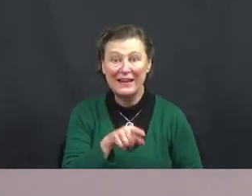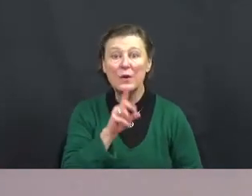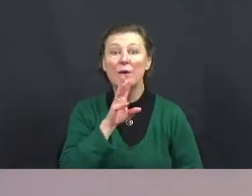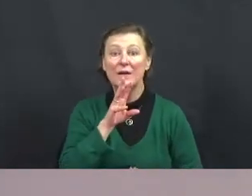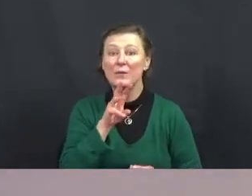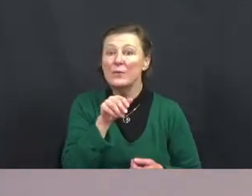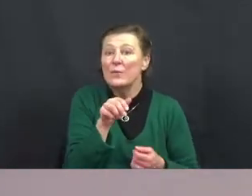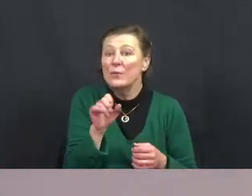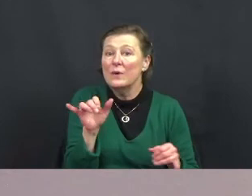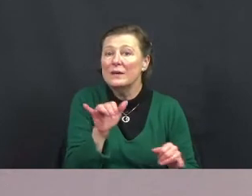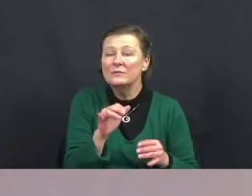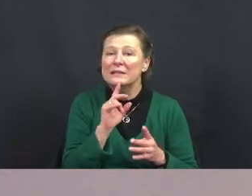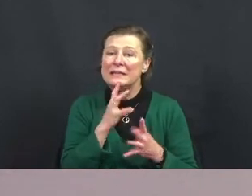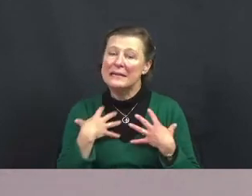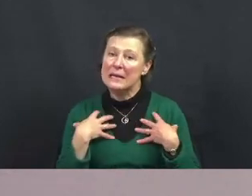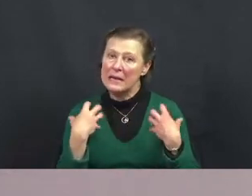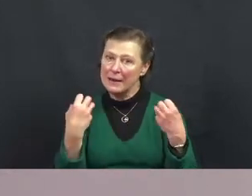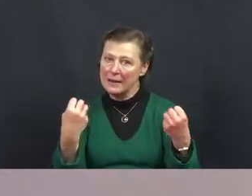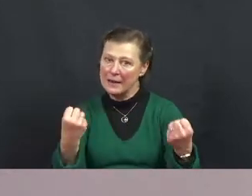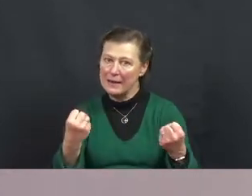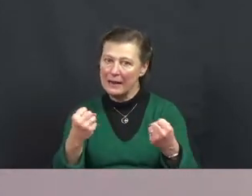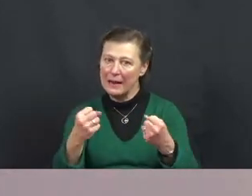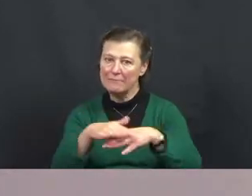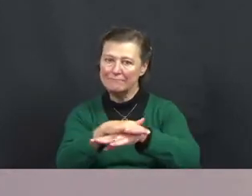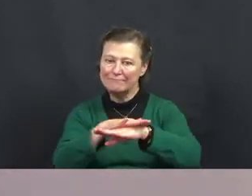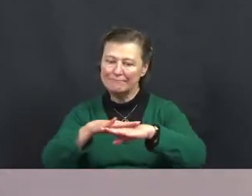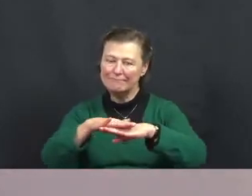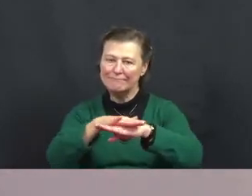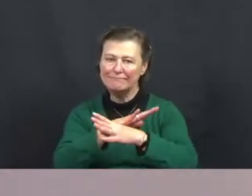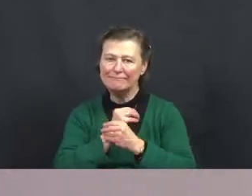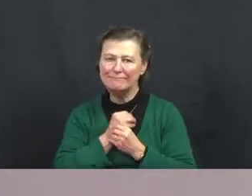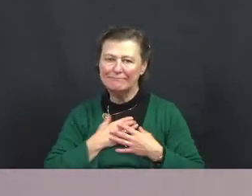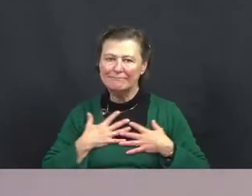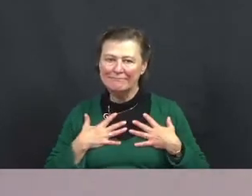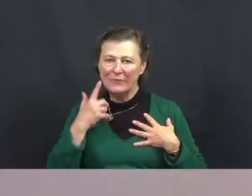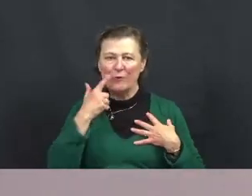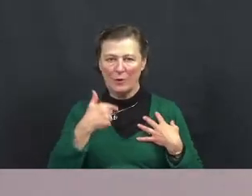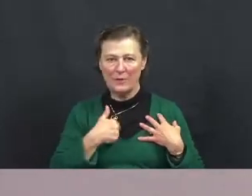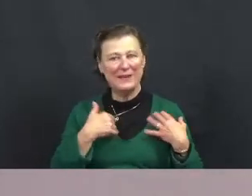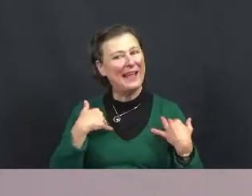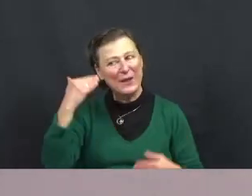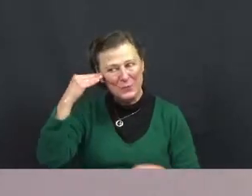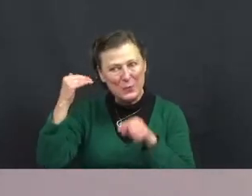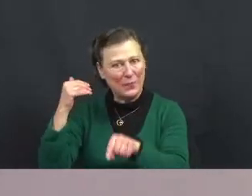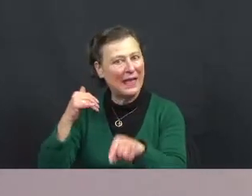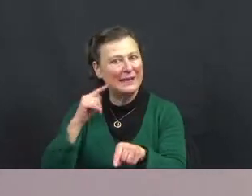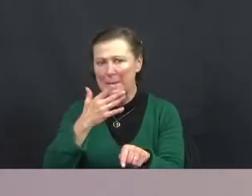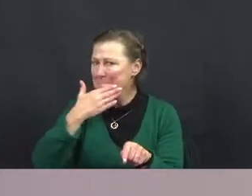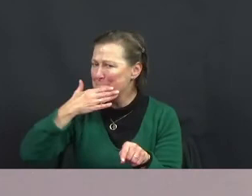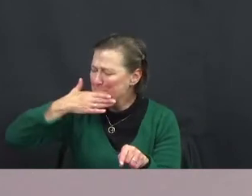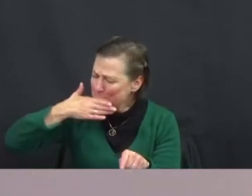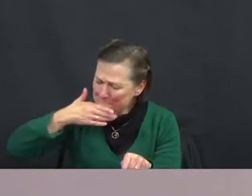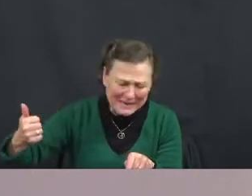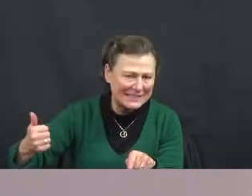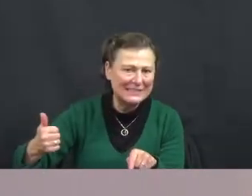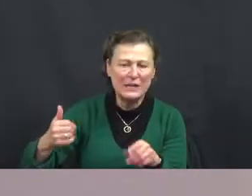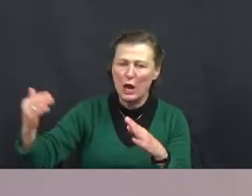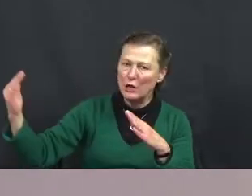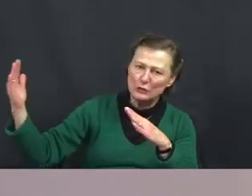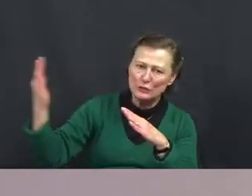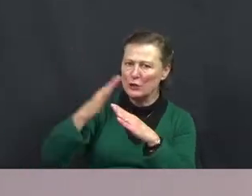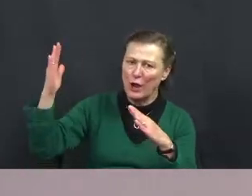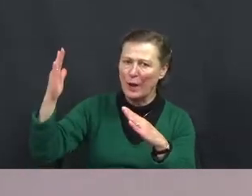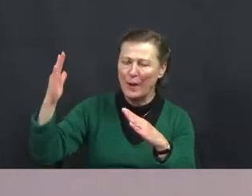like a healing balm for me. And I just knew, this is the best. This is the ultimate. Art